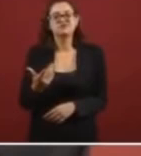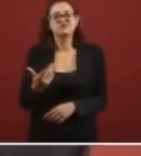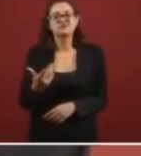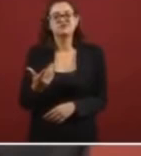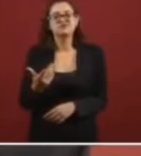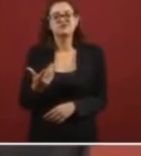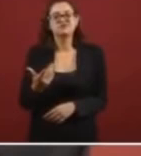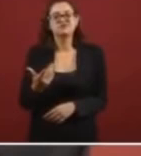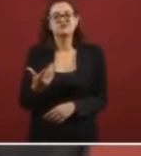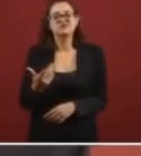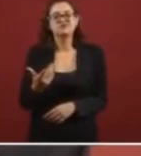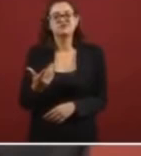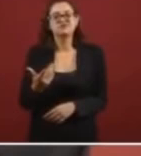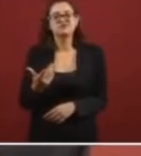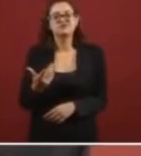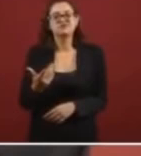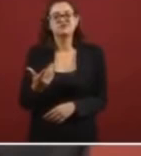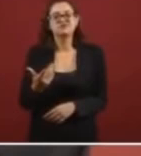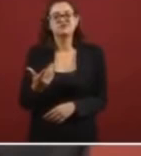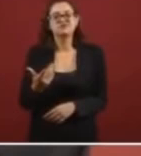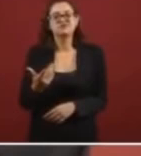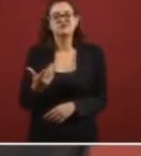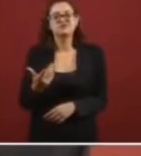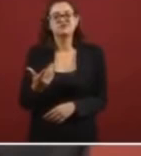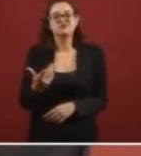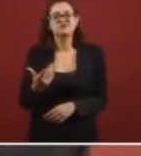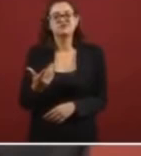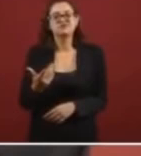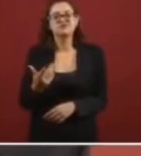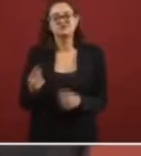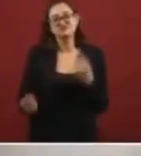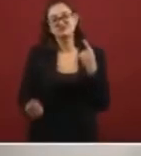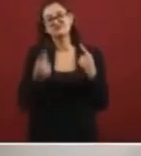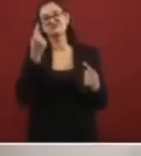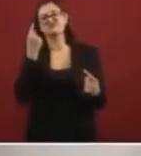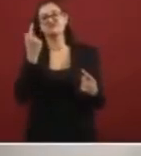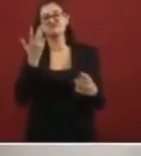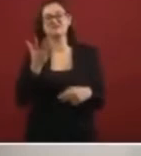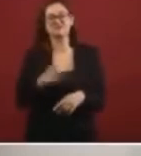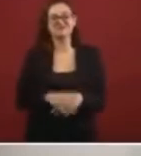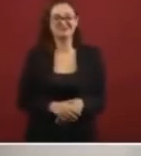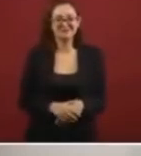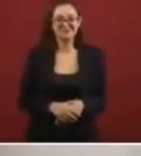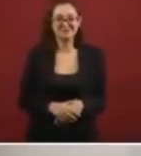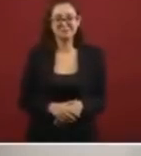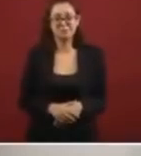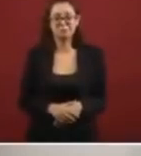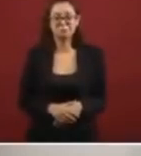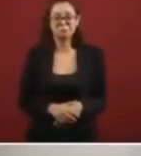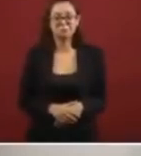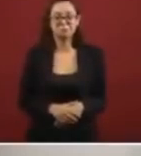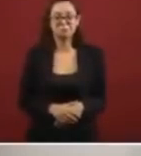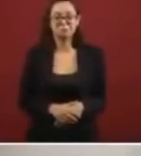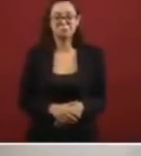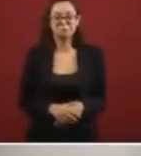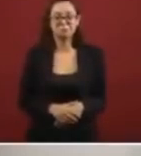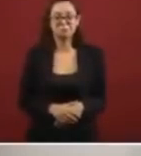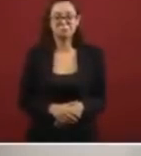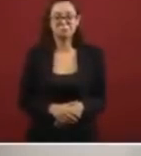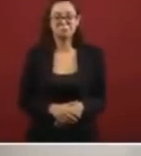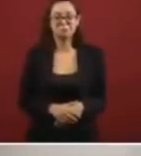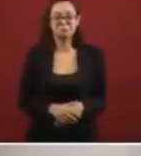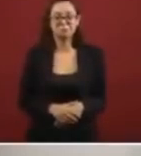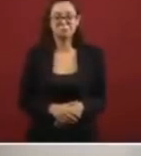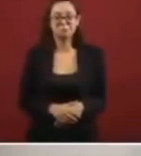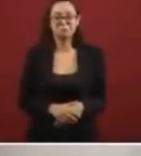que that is one of the offended parties. Contrata, de acuerdo a la información periodística.